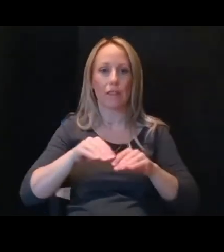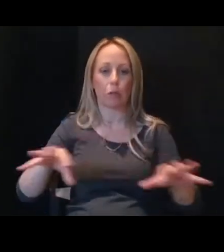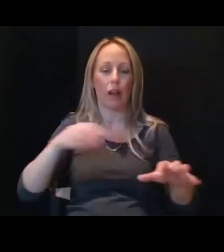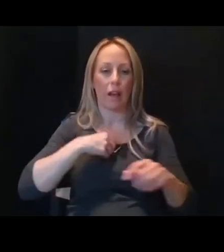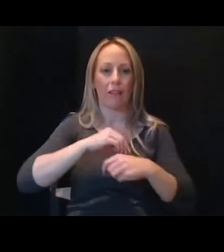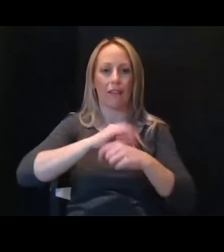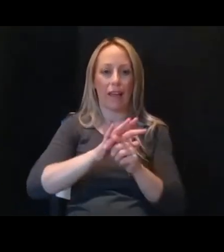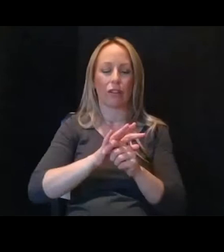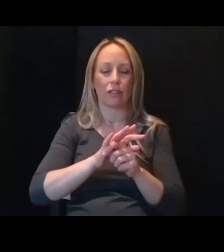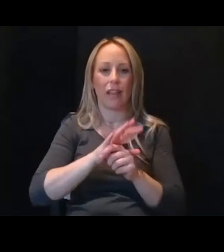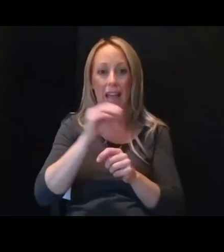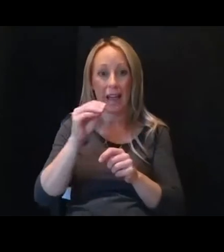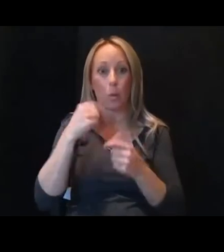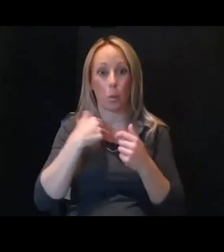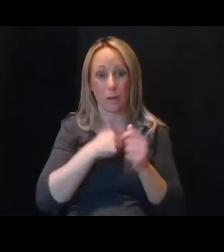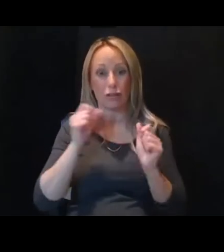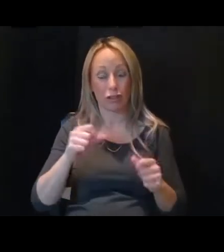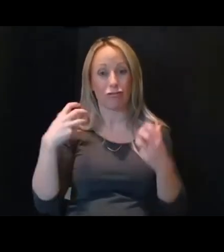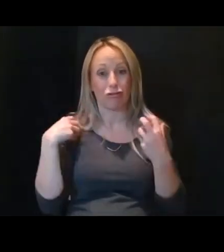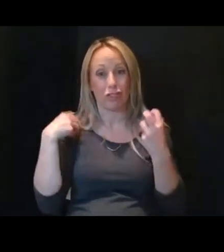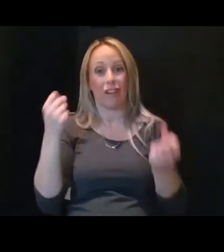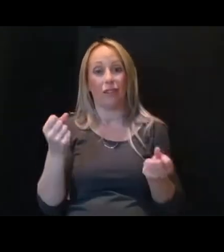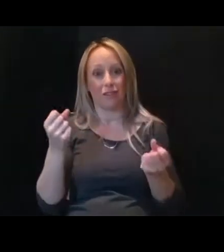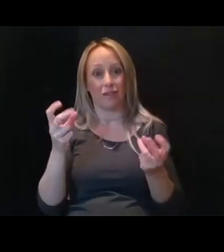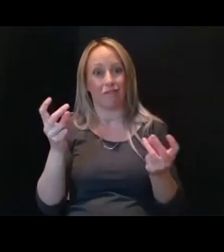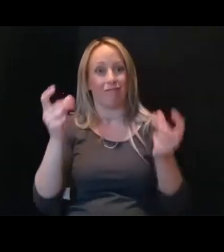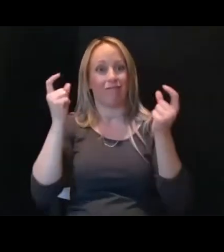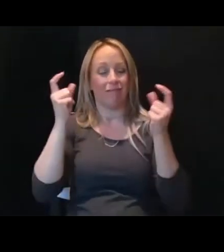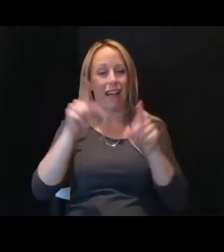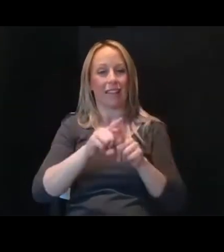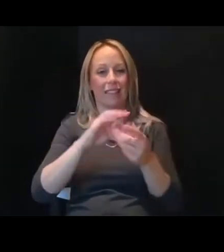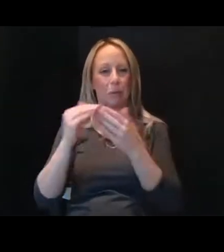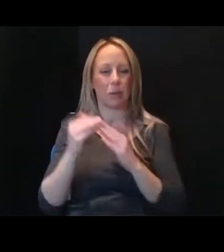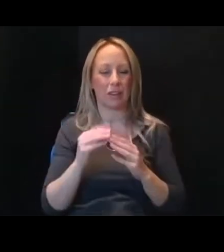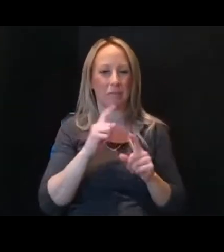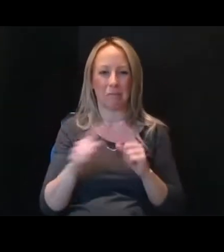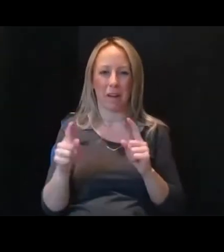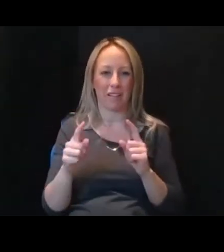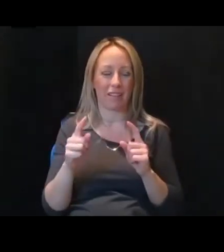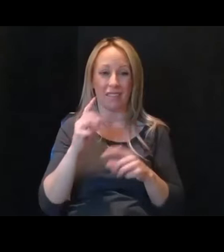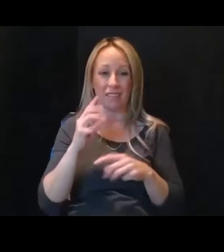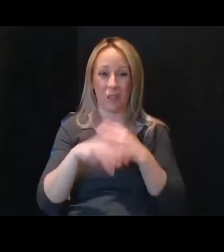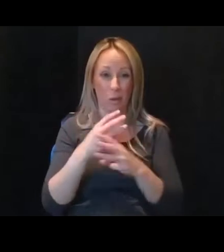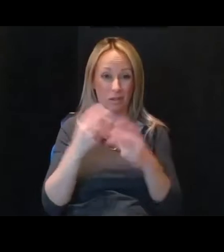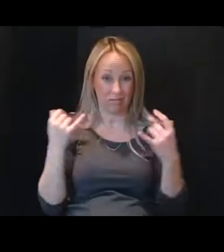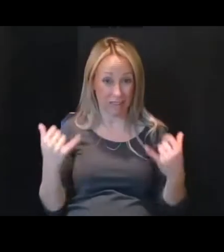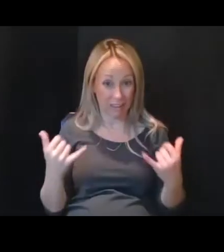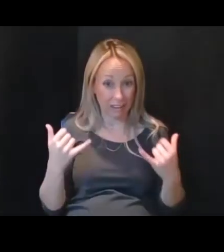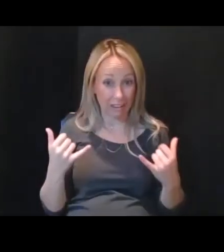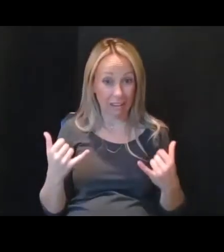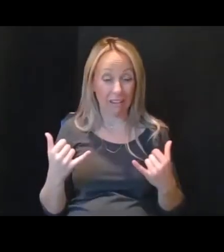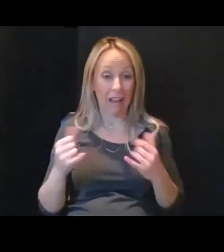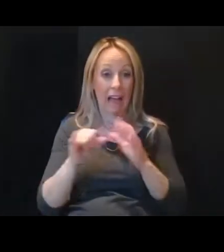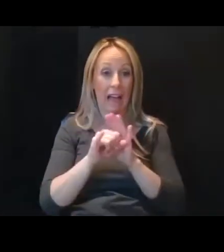we can begin to recover from COVID-19 as a community. However, in a world we are currently living in,